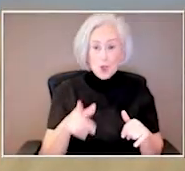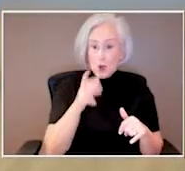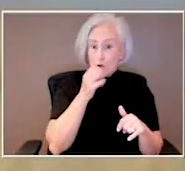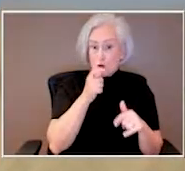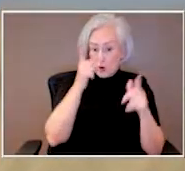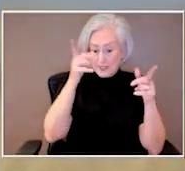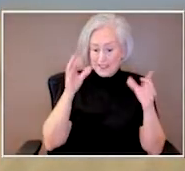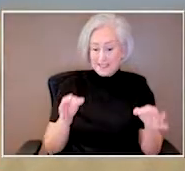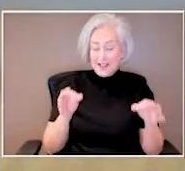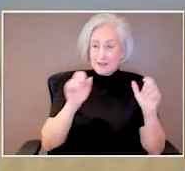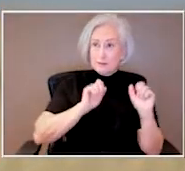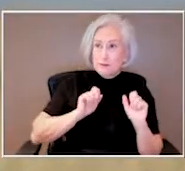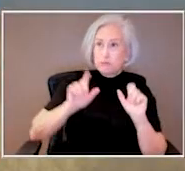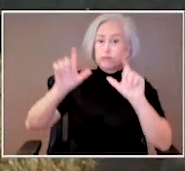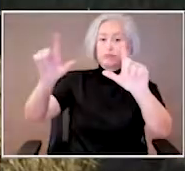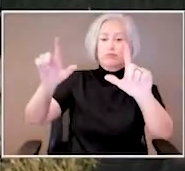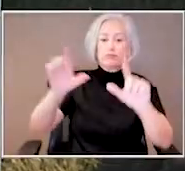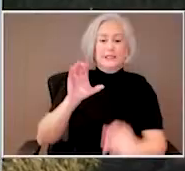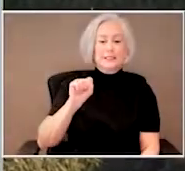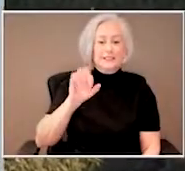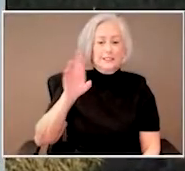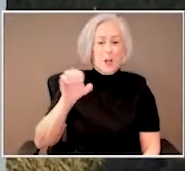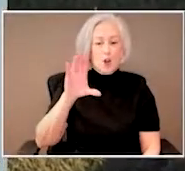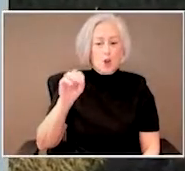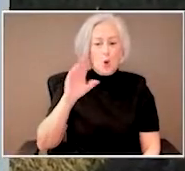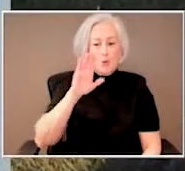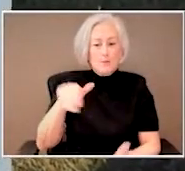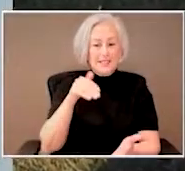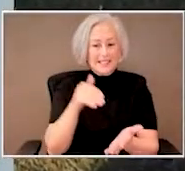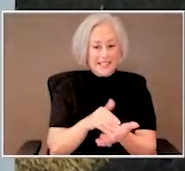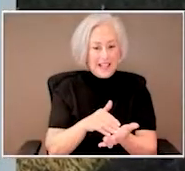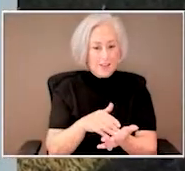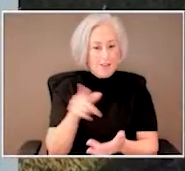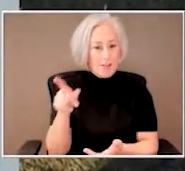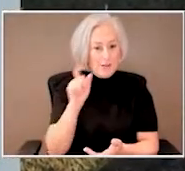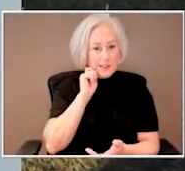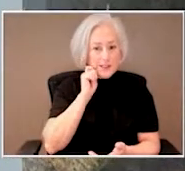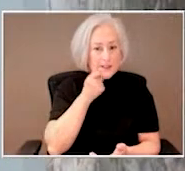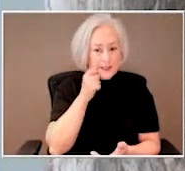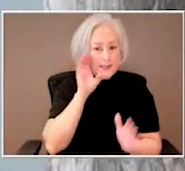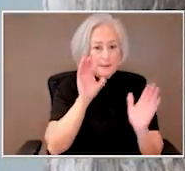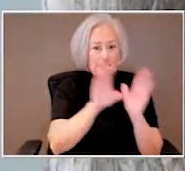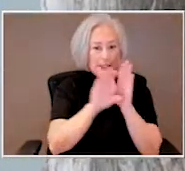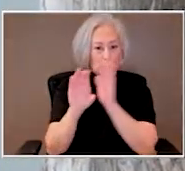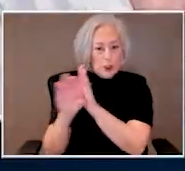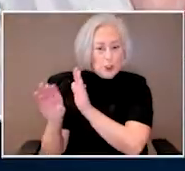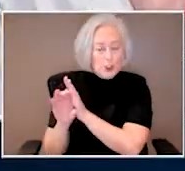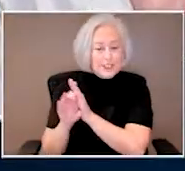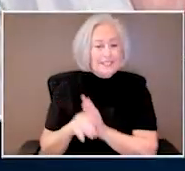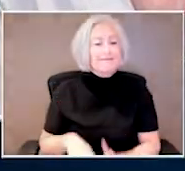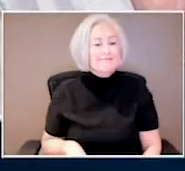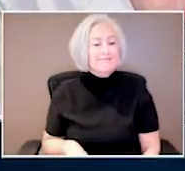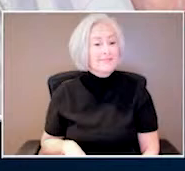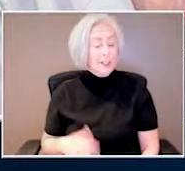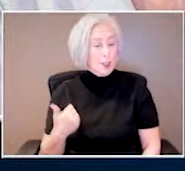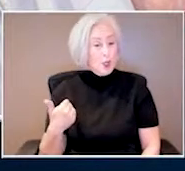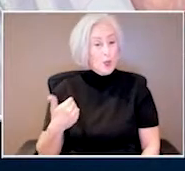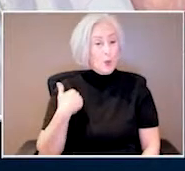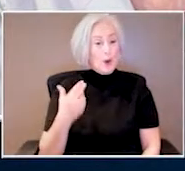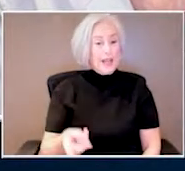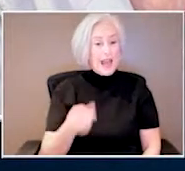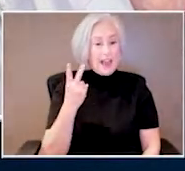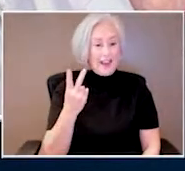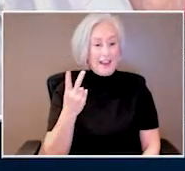Center and to display these cool photographs? Well, we had the 2 screens,